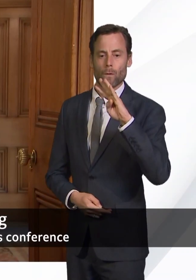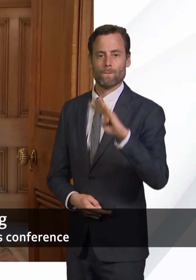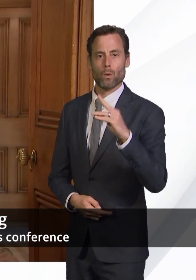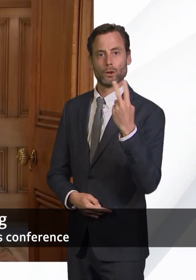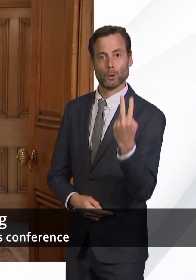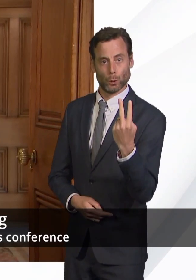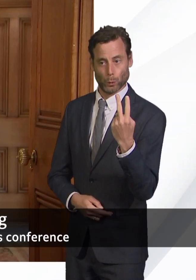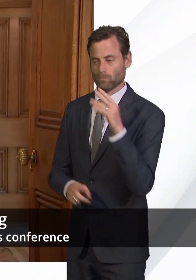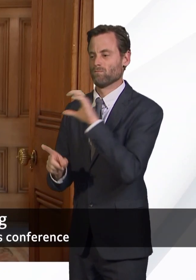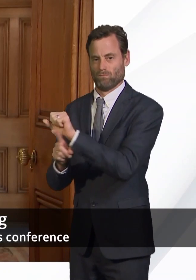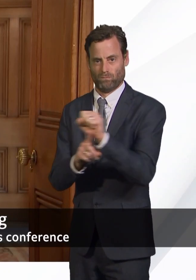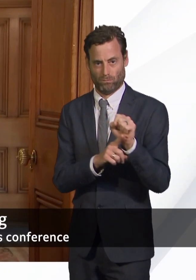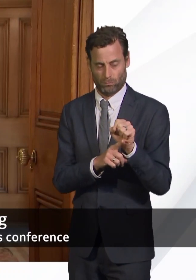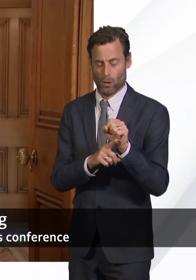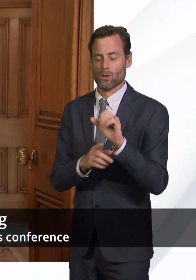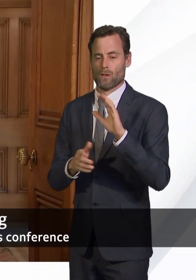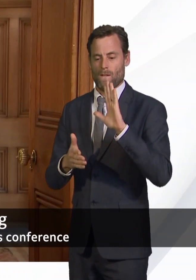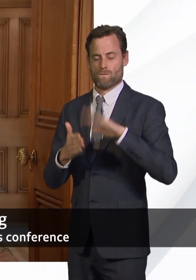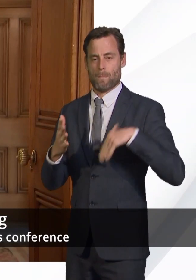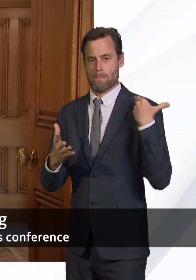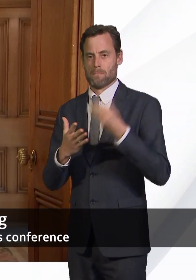3,242 cases since yesterday.